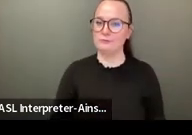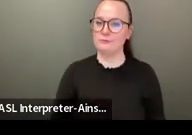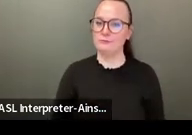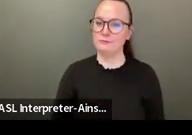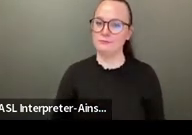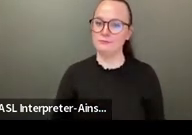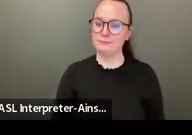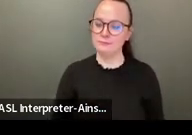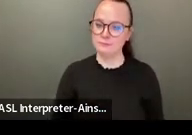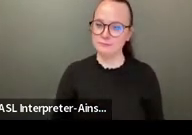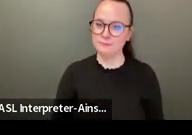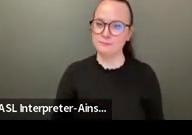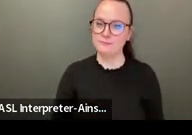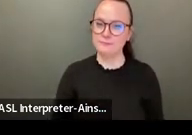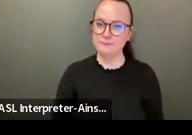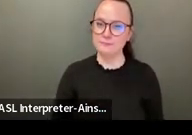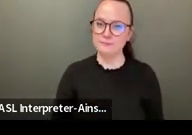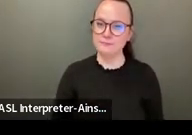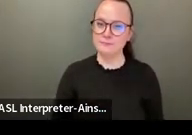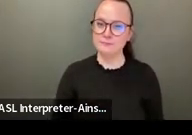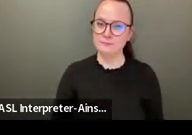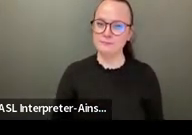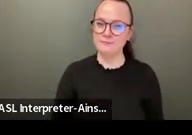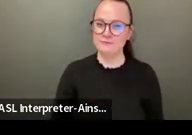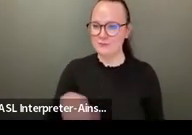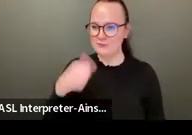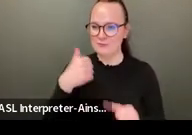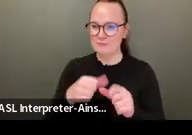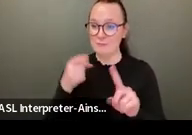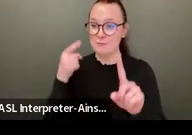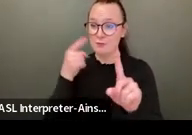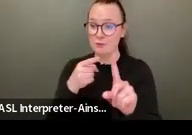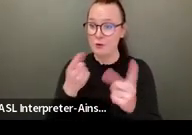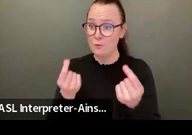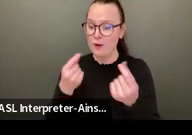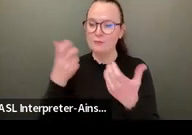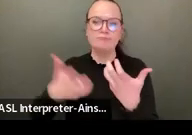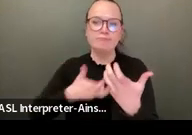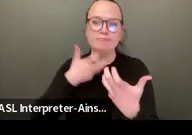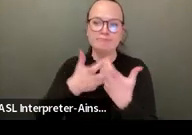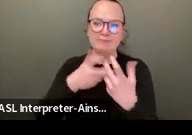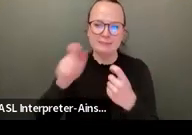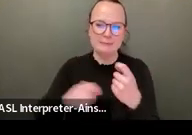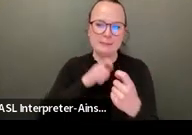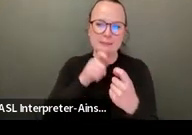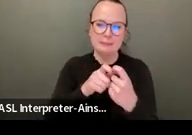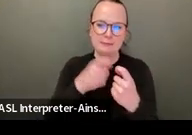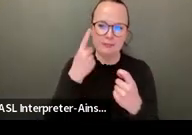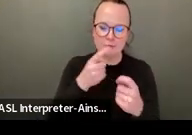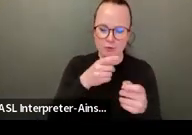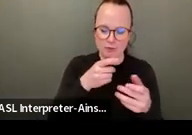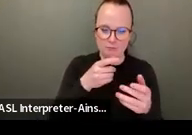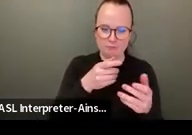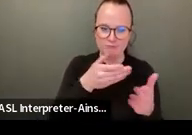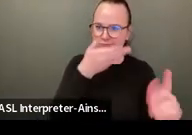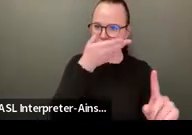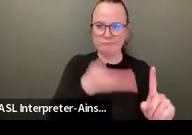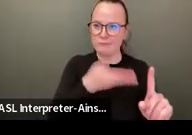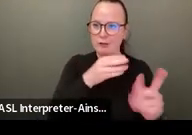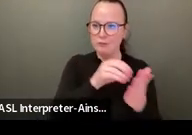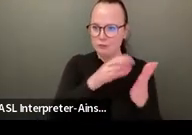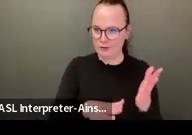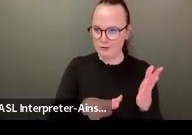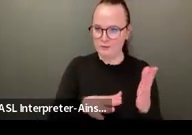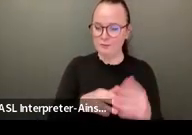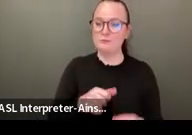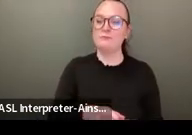Remember, the goal is child specific, right? It's based on their skill gaps.